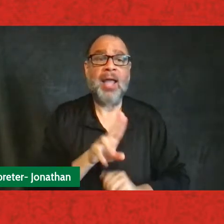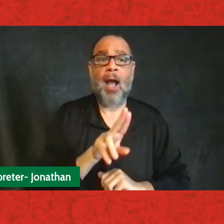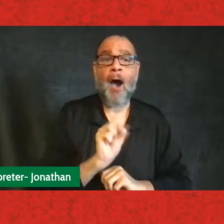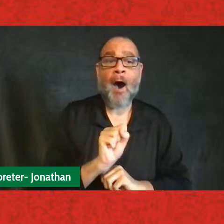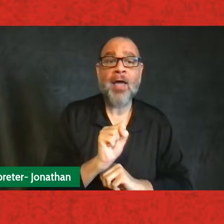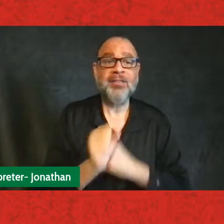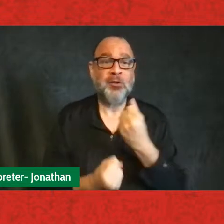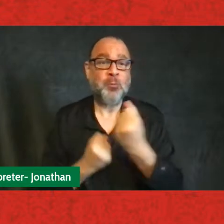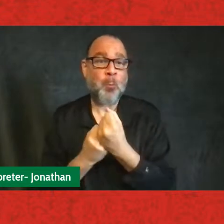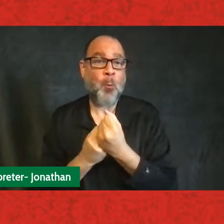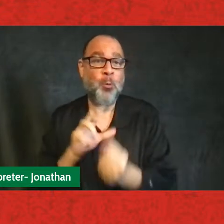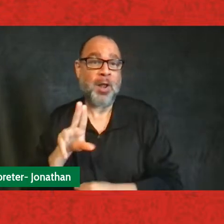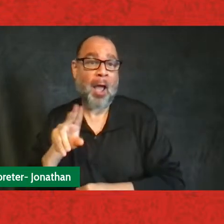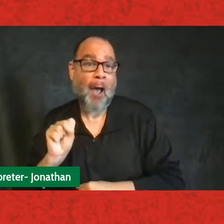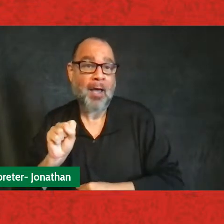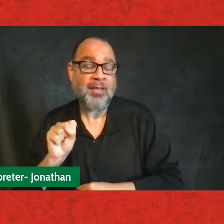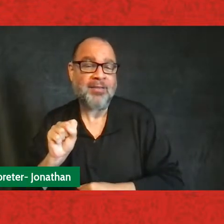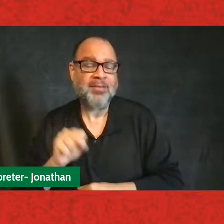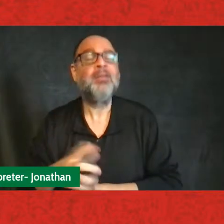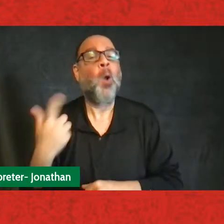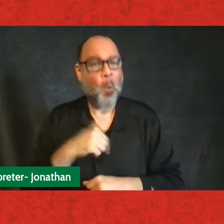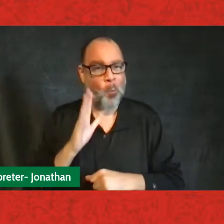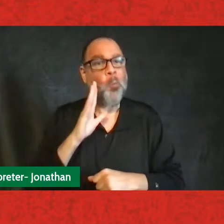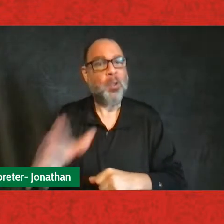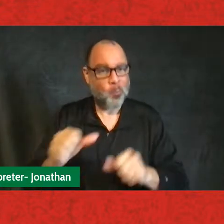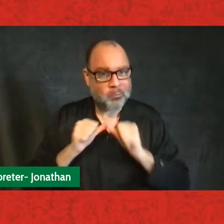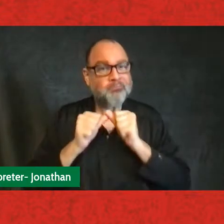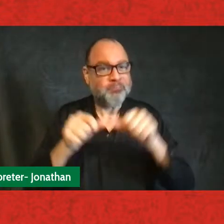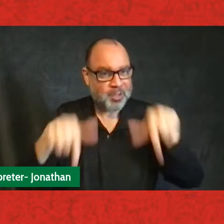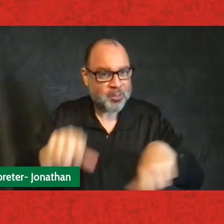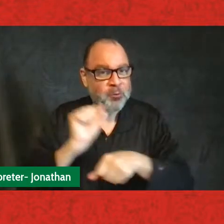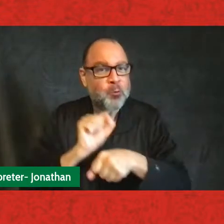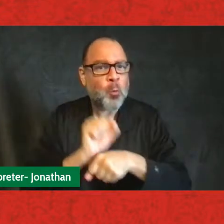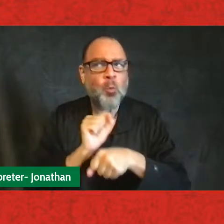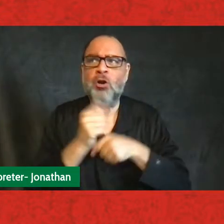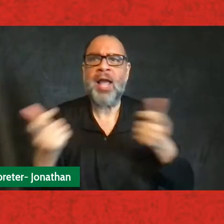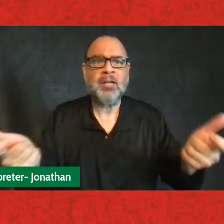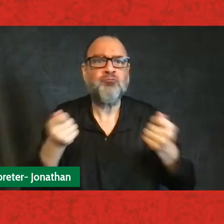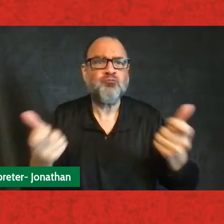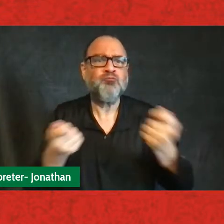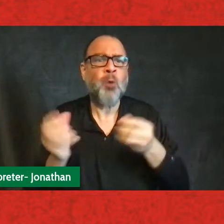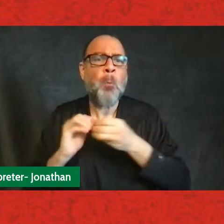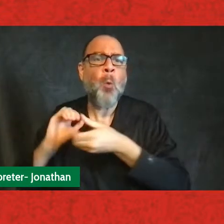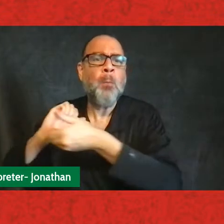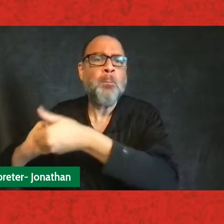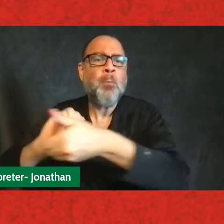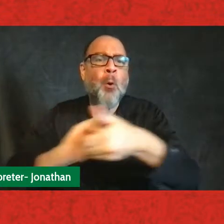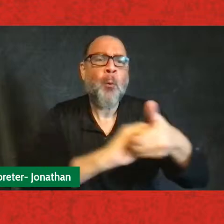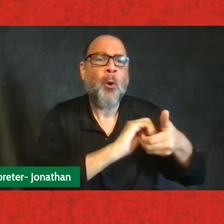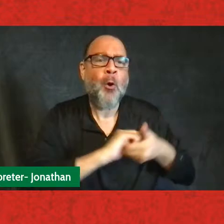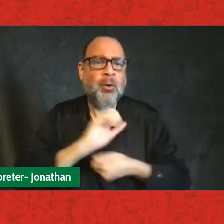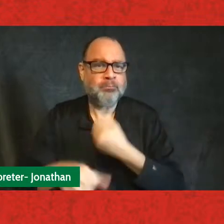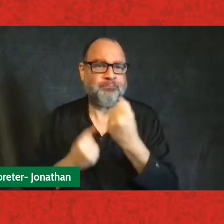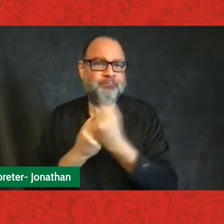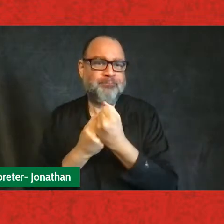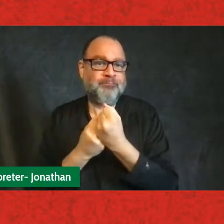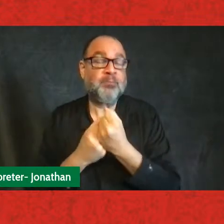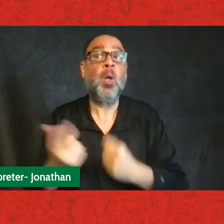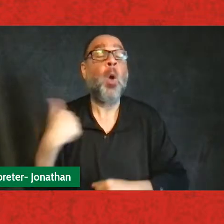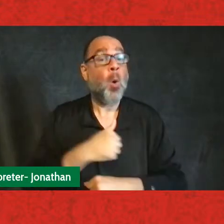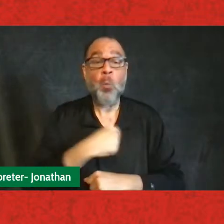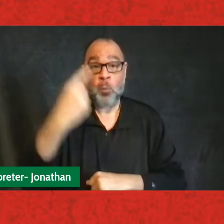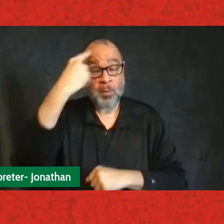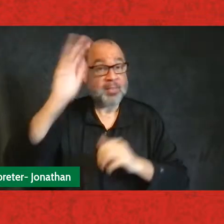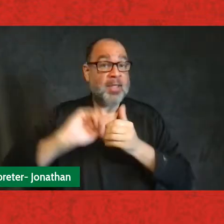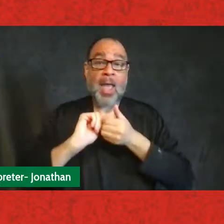necessary work and draw additional support. We believe that the key to continuing our robust